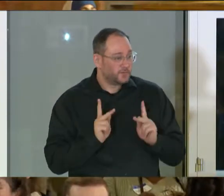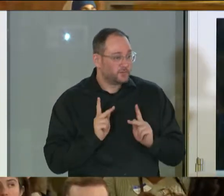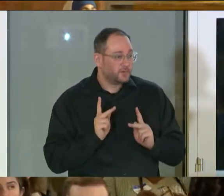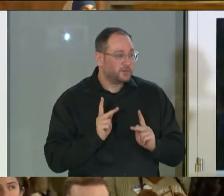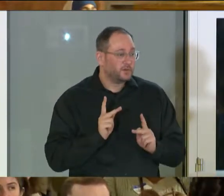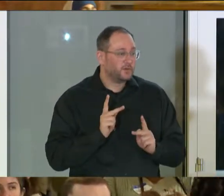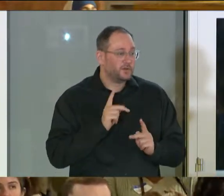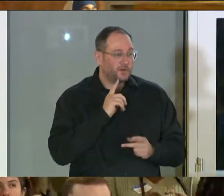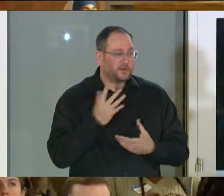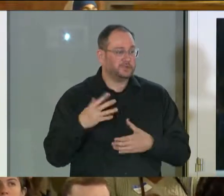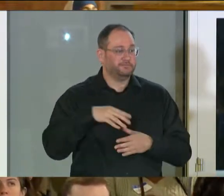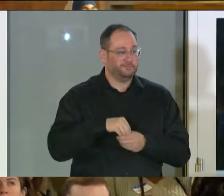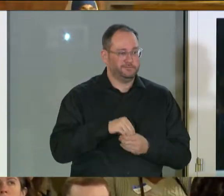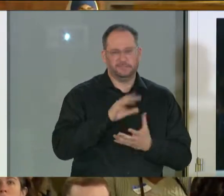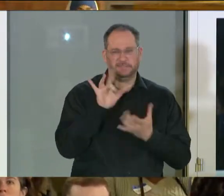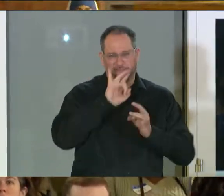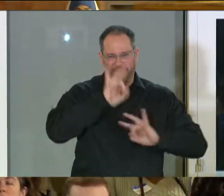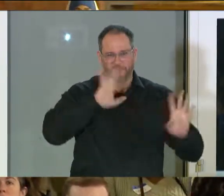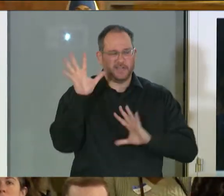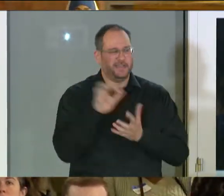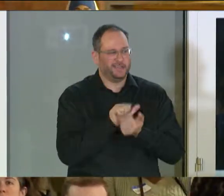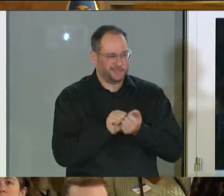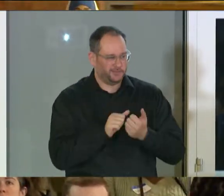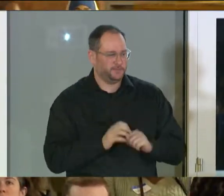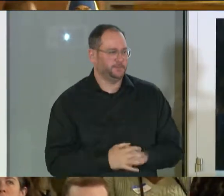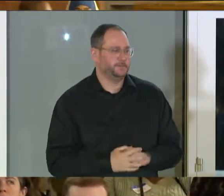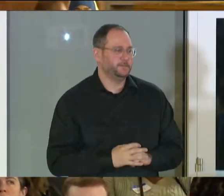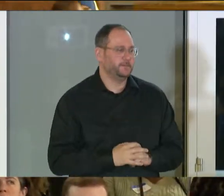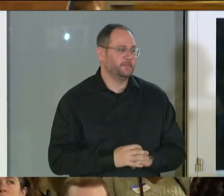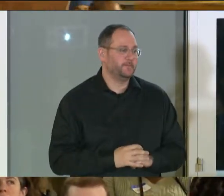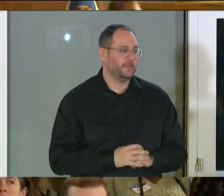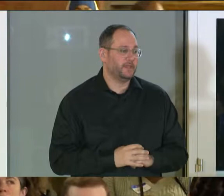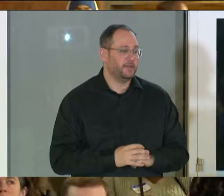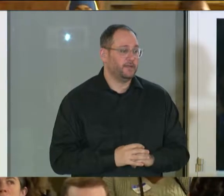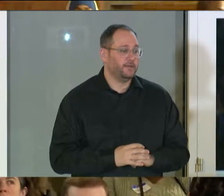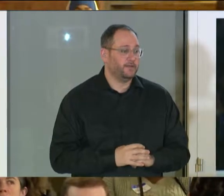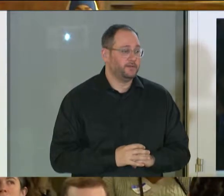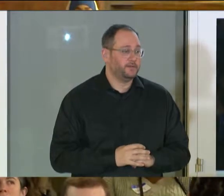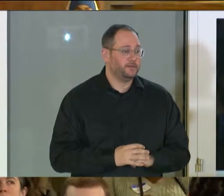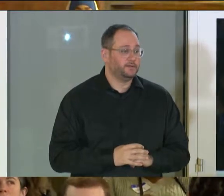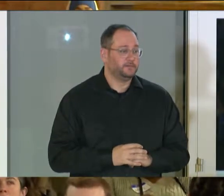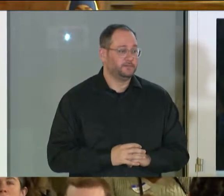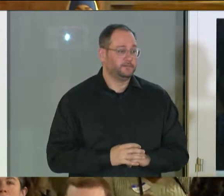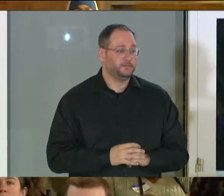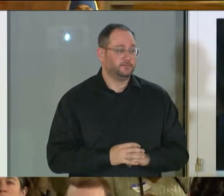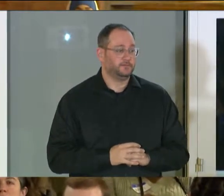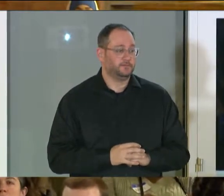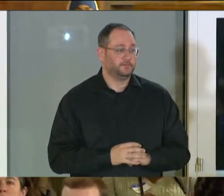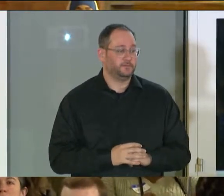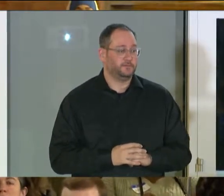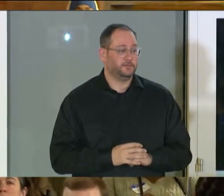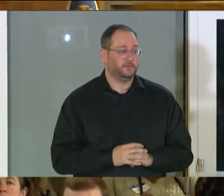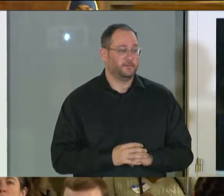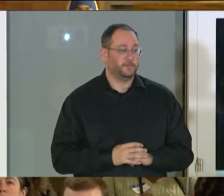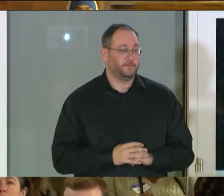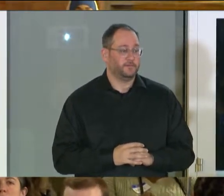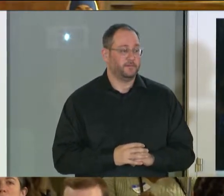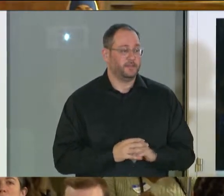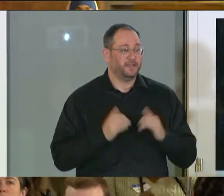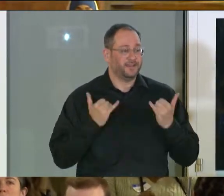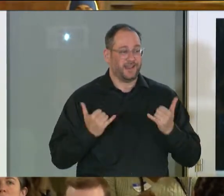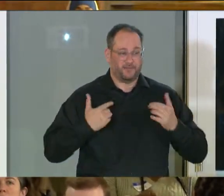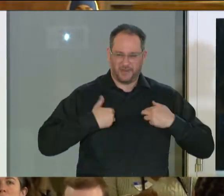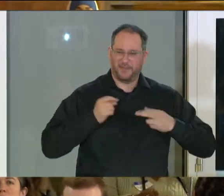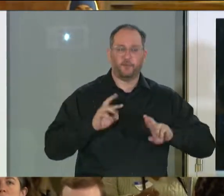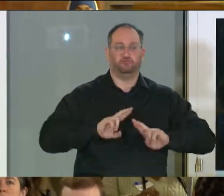reentry. Our DC jail opened 2 weeks ago something called the Ready Center. Thank you. The Ready Center has DC agencies